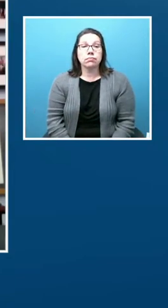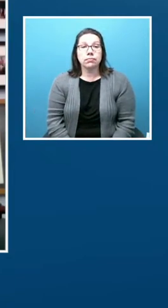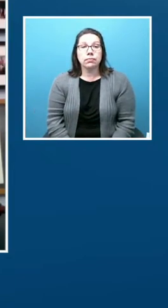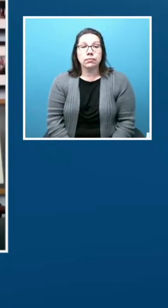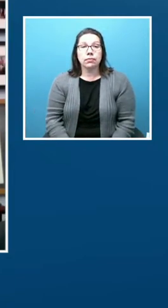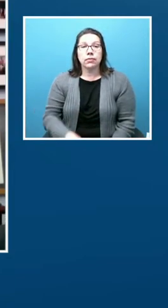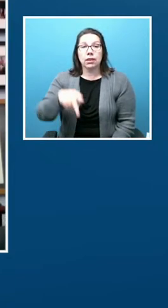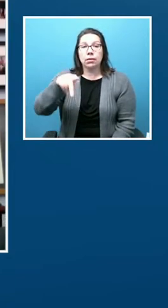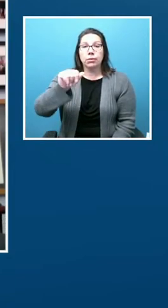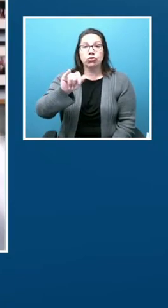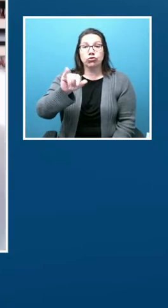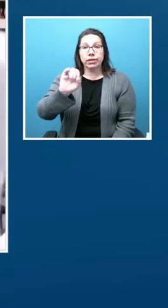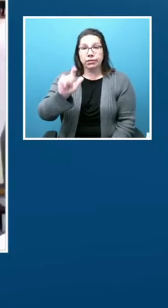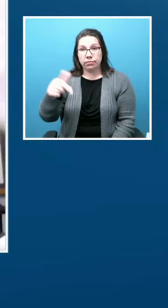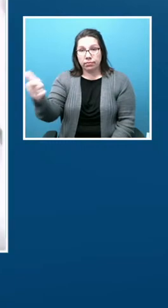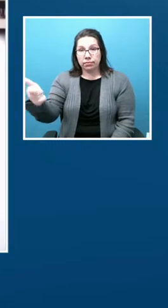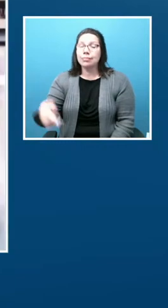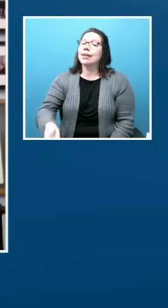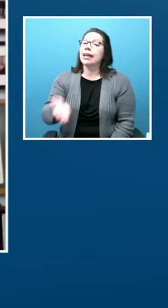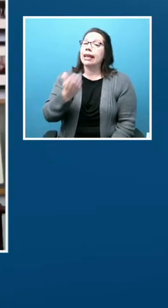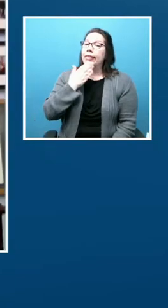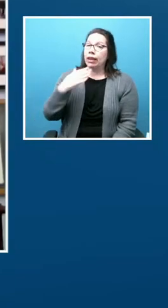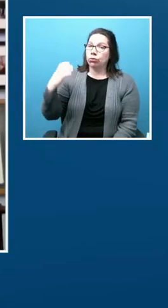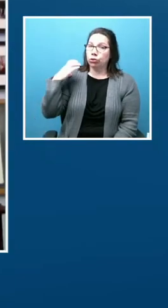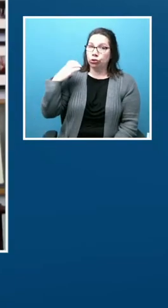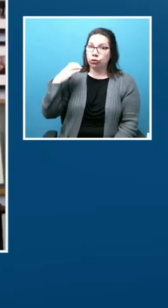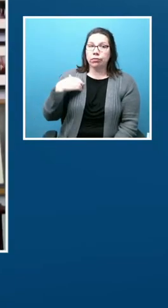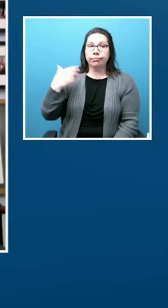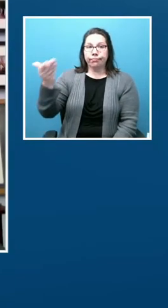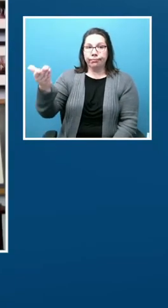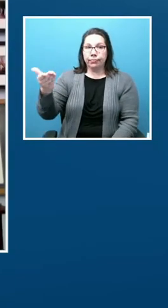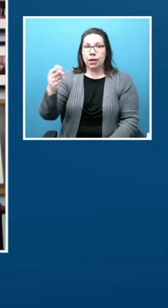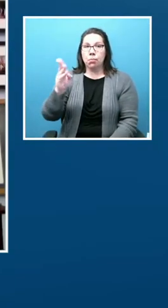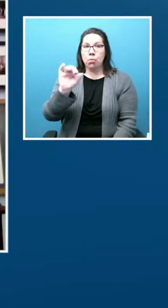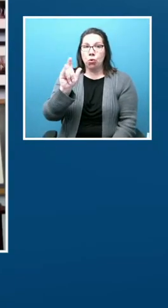Patrice. Thank you, Mr. Chairman. I'll start with Mr. Boland.